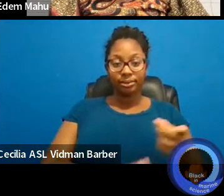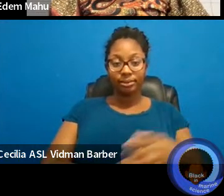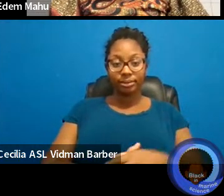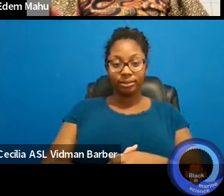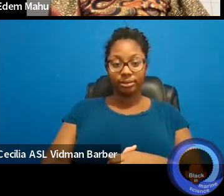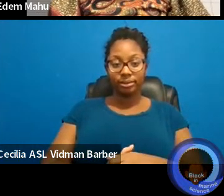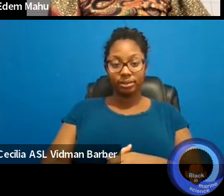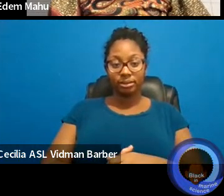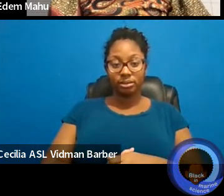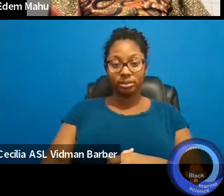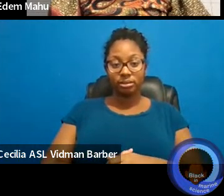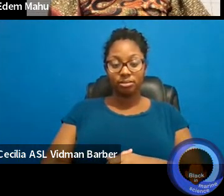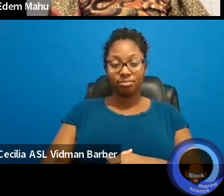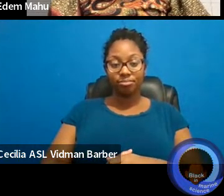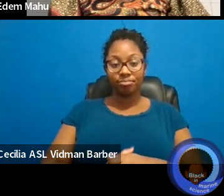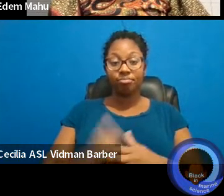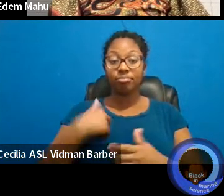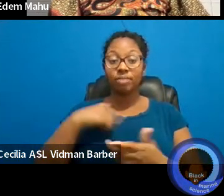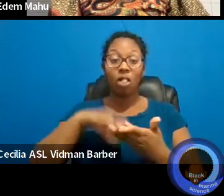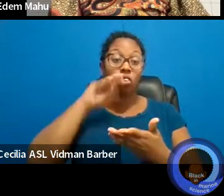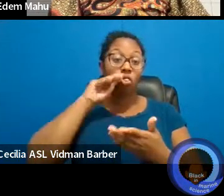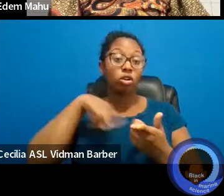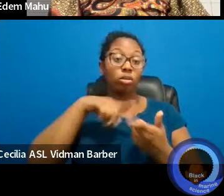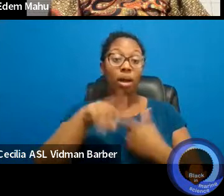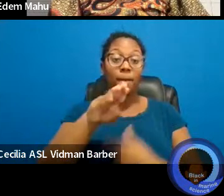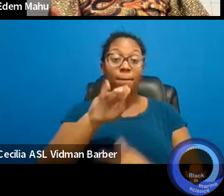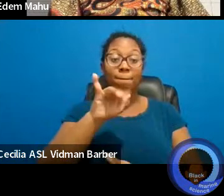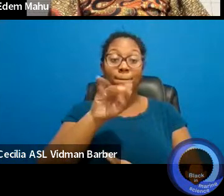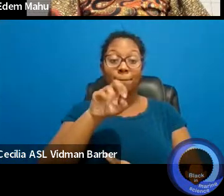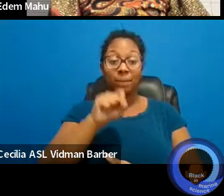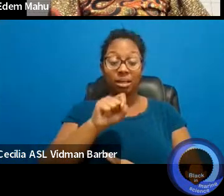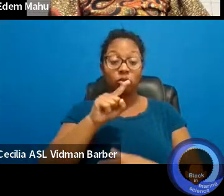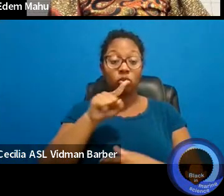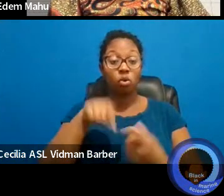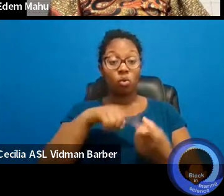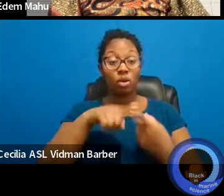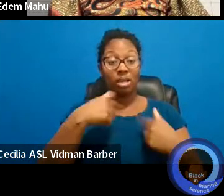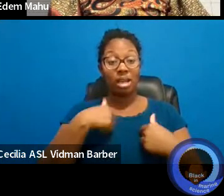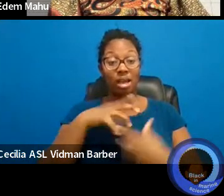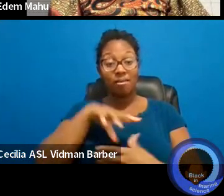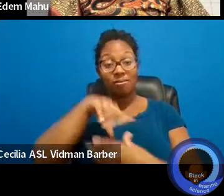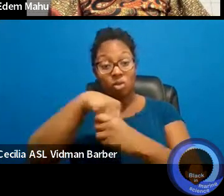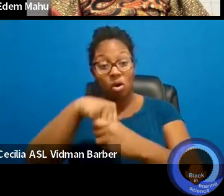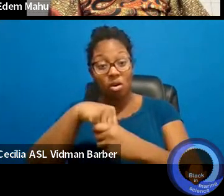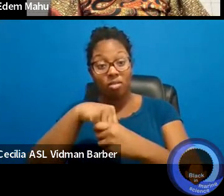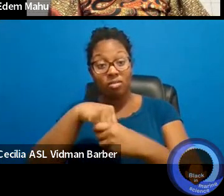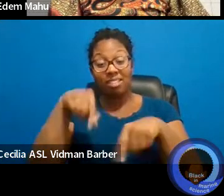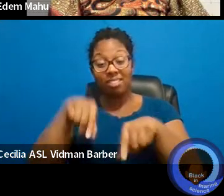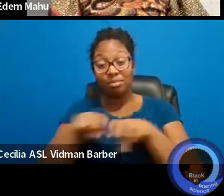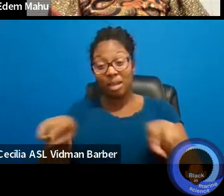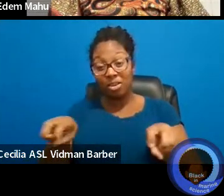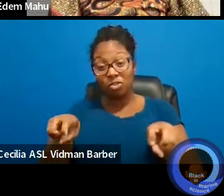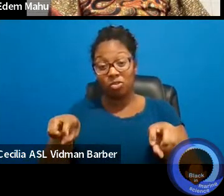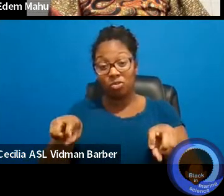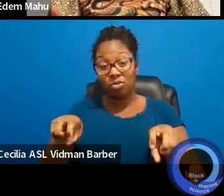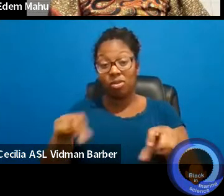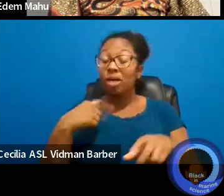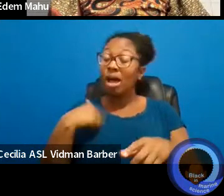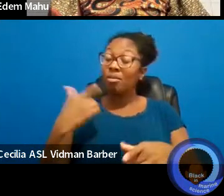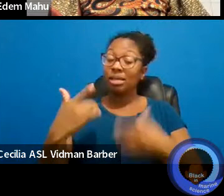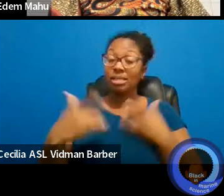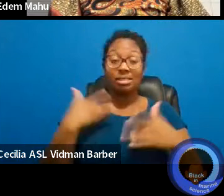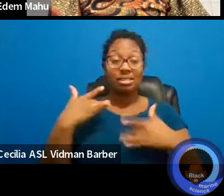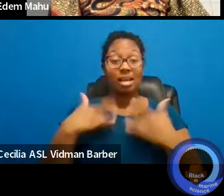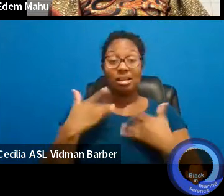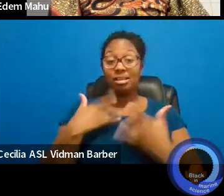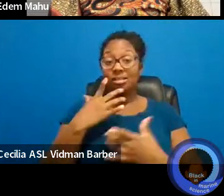Well, I only got to know about BIMS when I was approached to be a panelist during this BIMS week. And I must say it's a privilege to be given this platform. Being